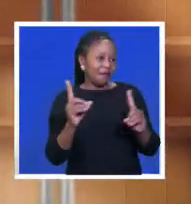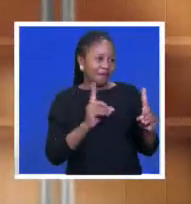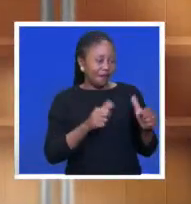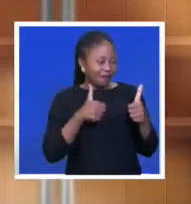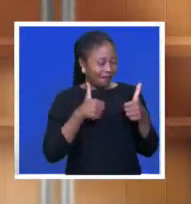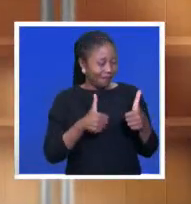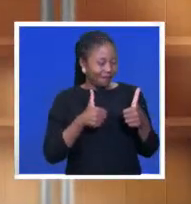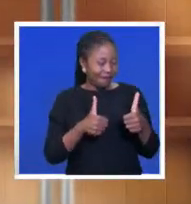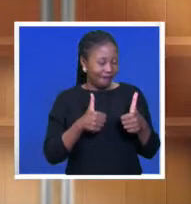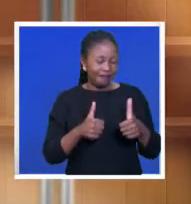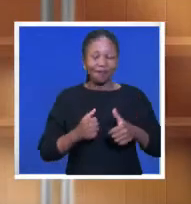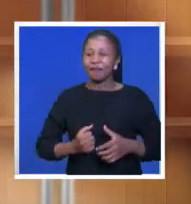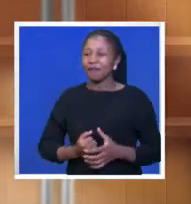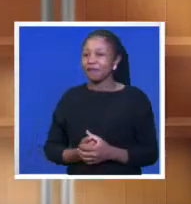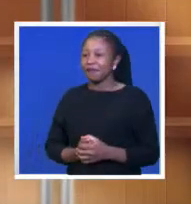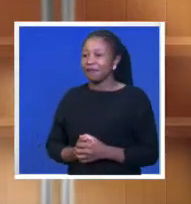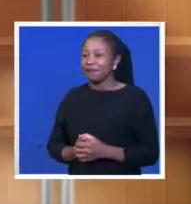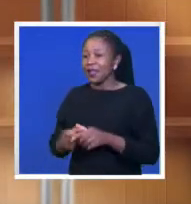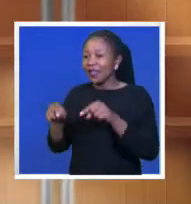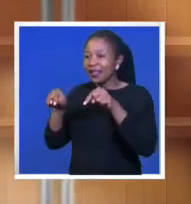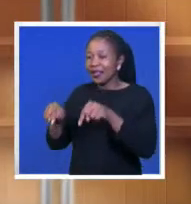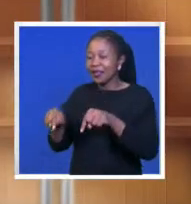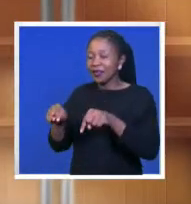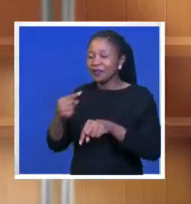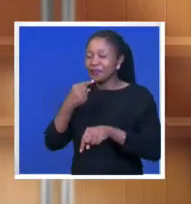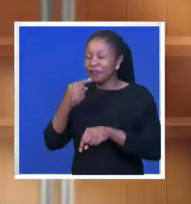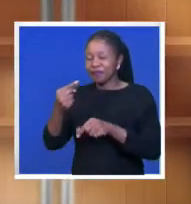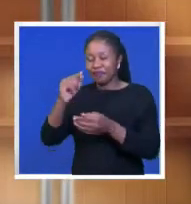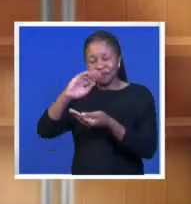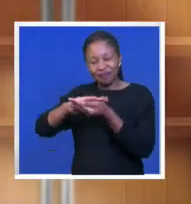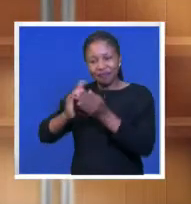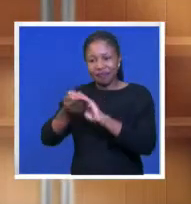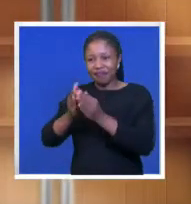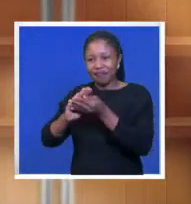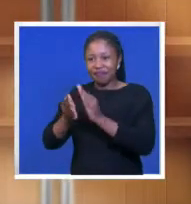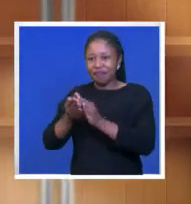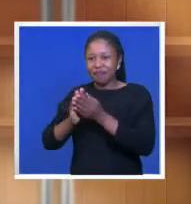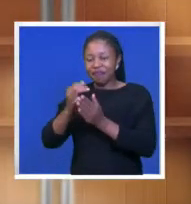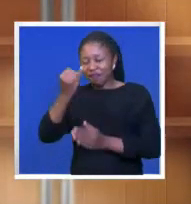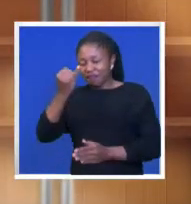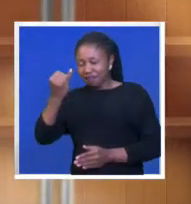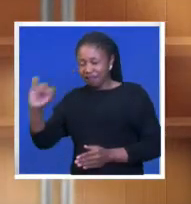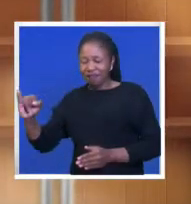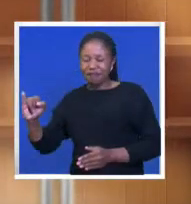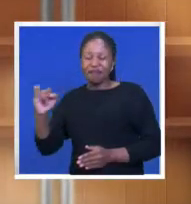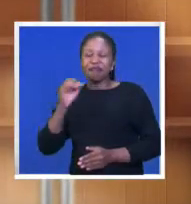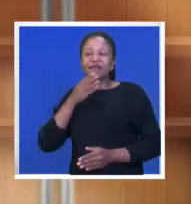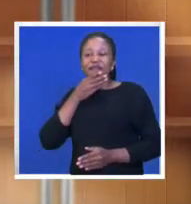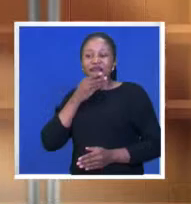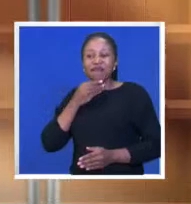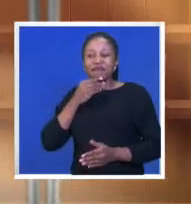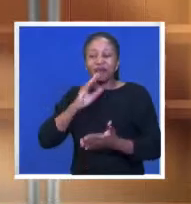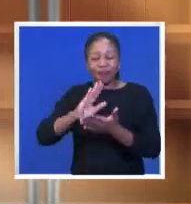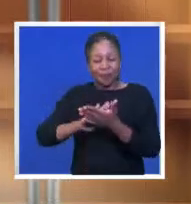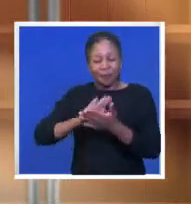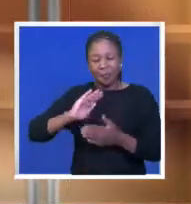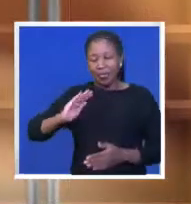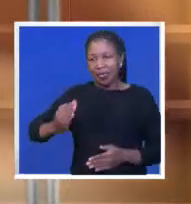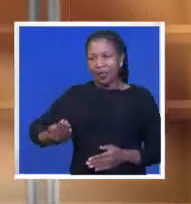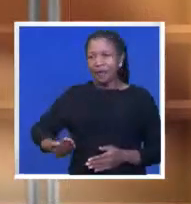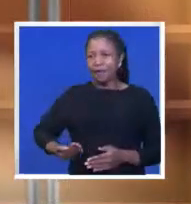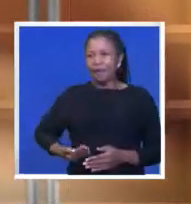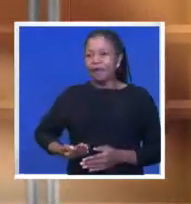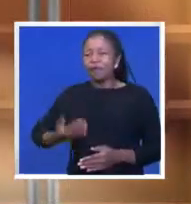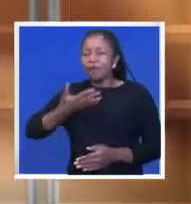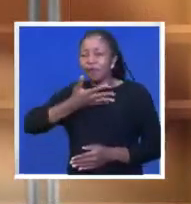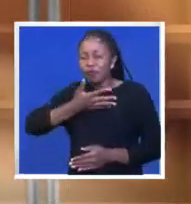I'm good, thanks. Okay, so today's topic is the creation of the first man and the first woman. What would you expect